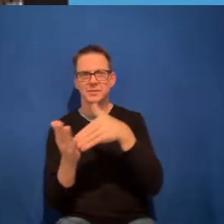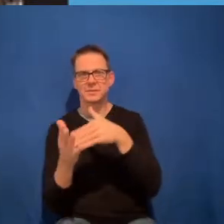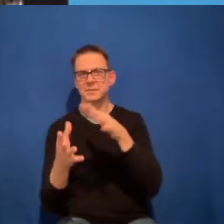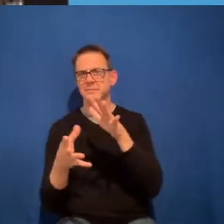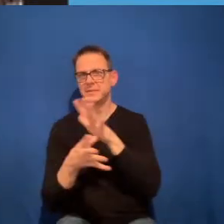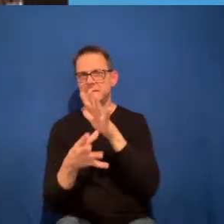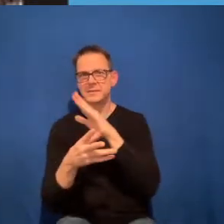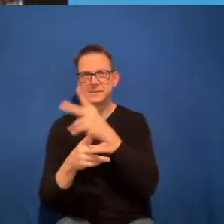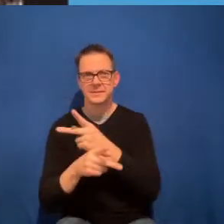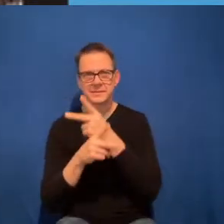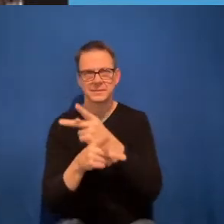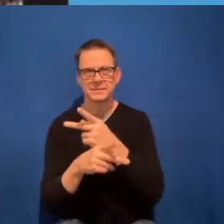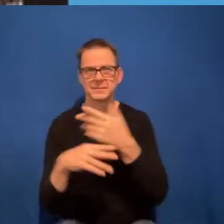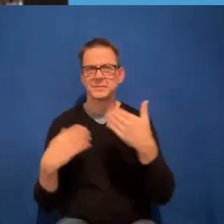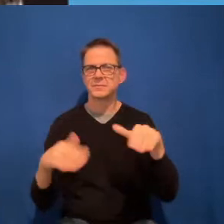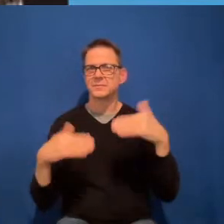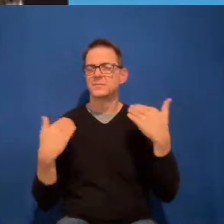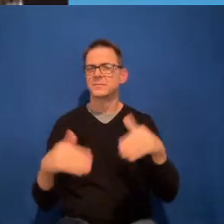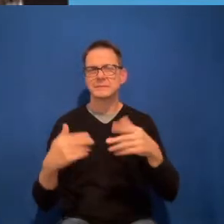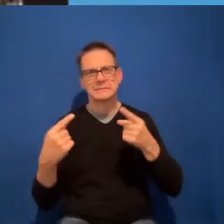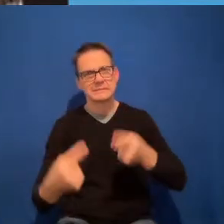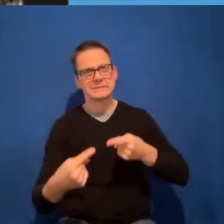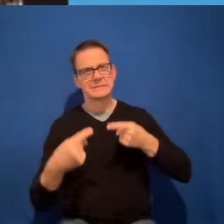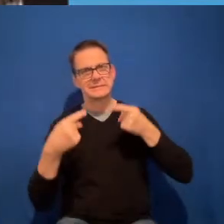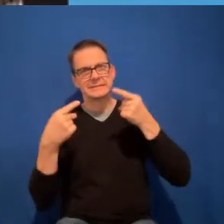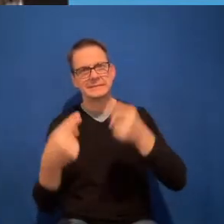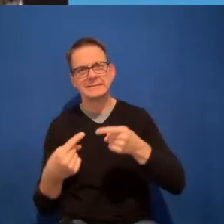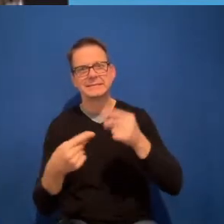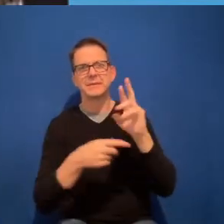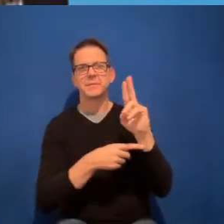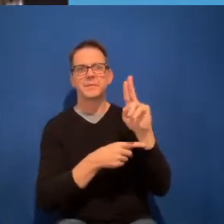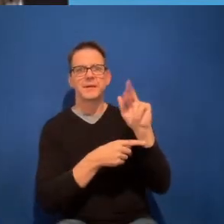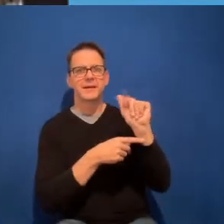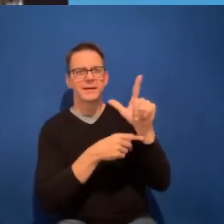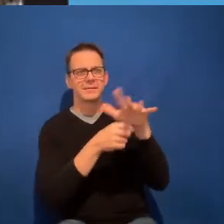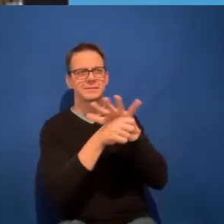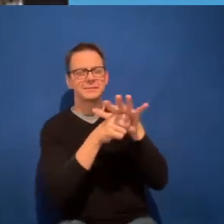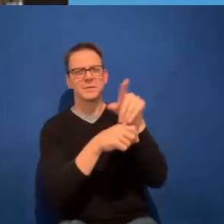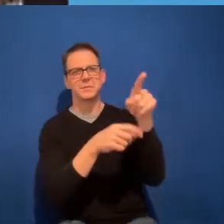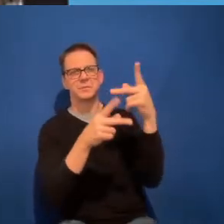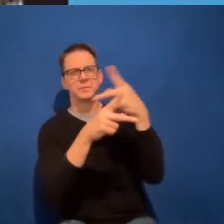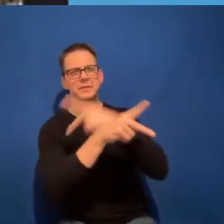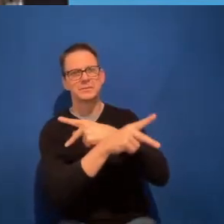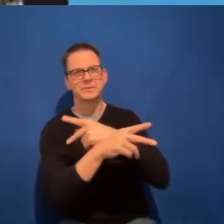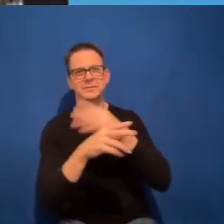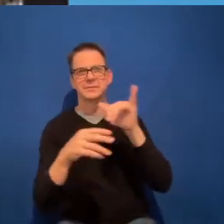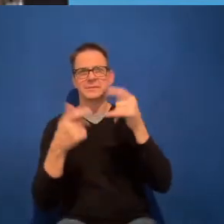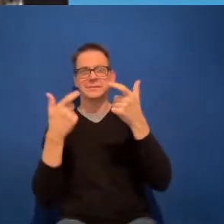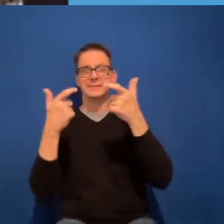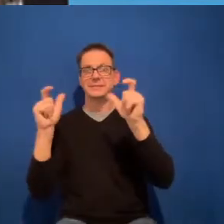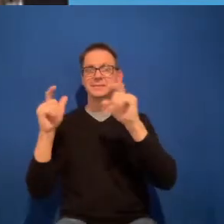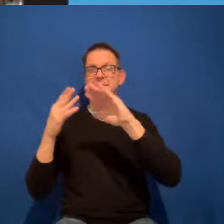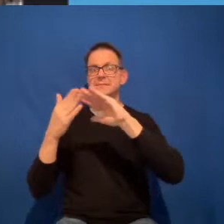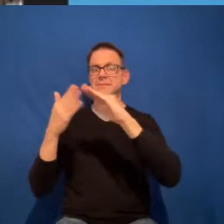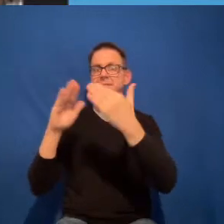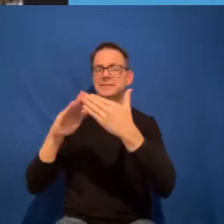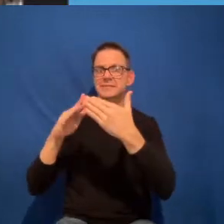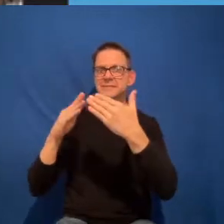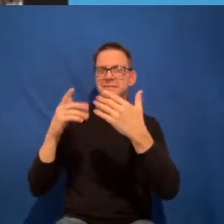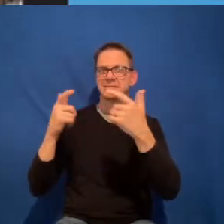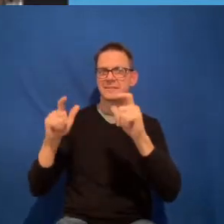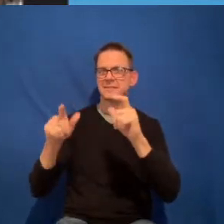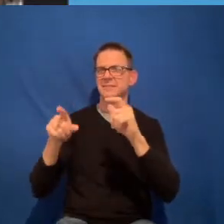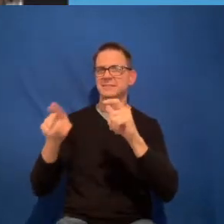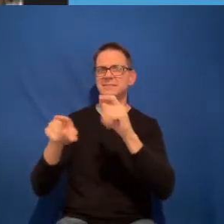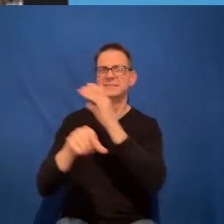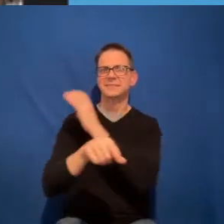care. Rural areas have been hit exceptionally hard, but even in our large urban centers,